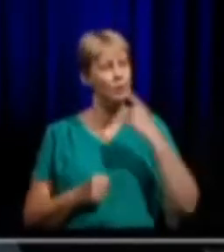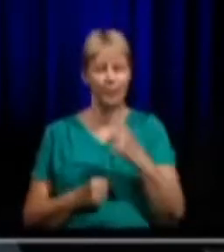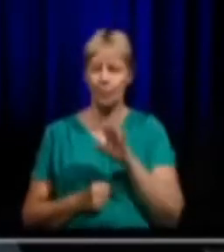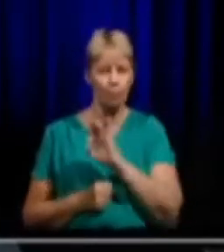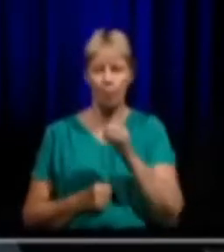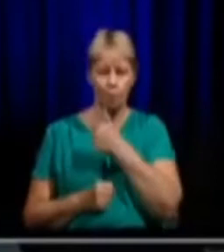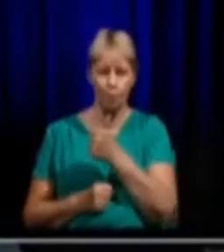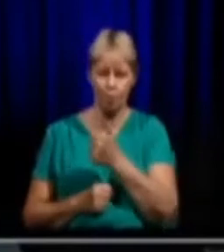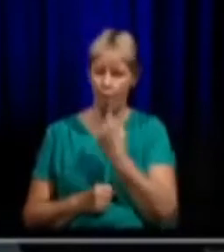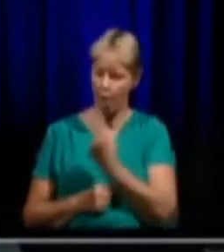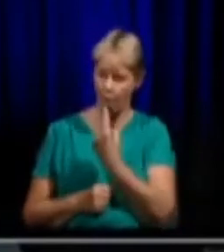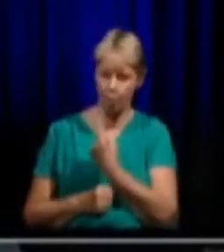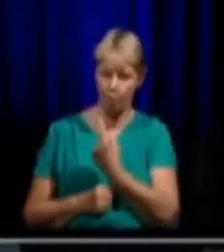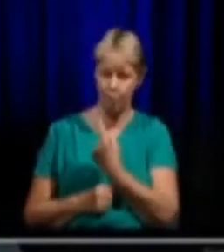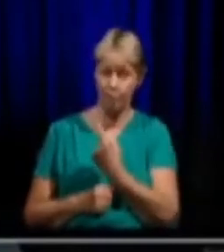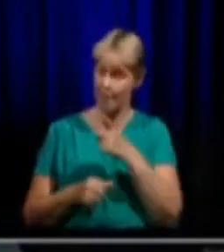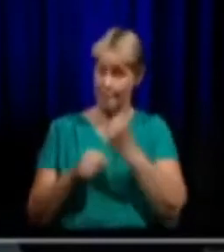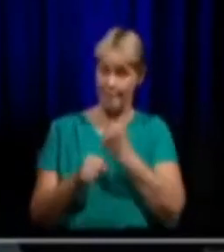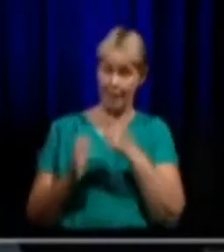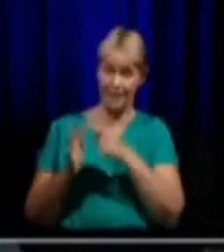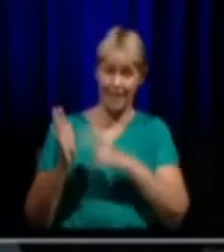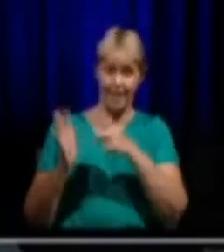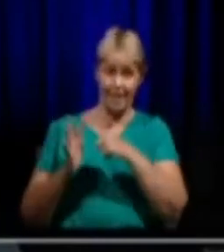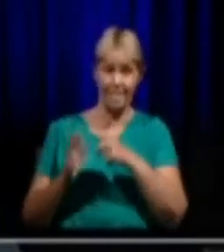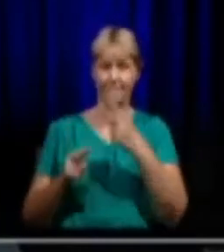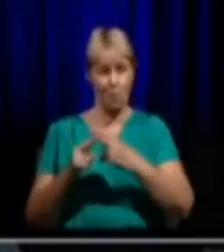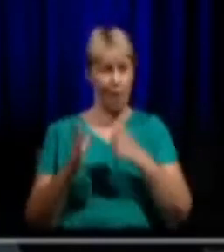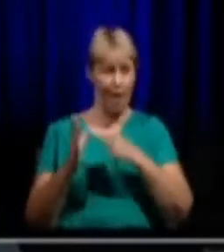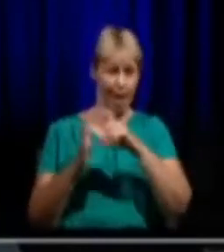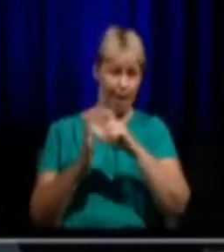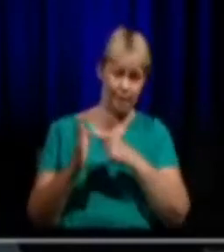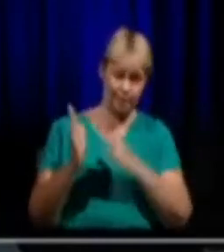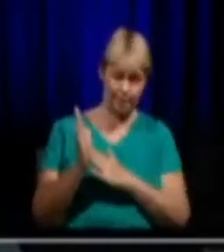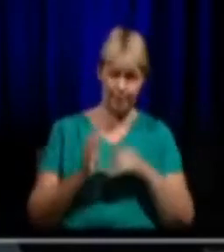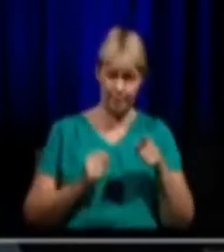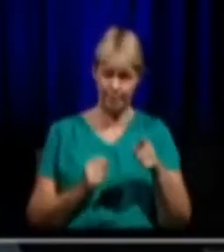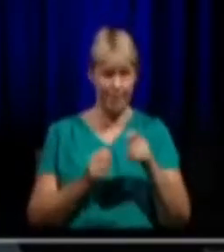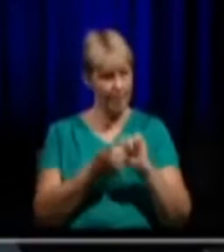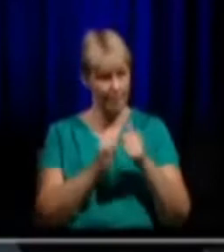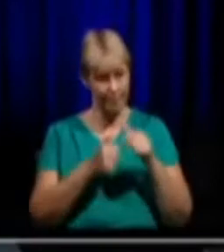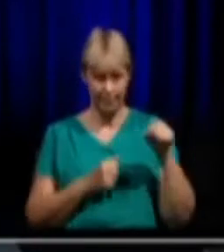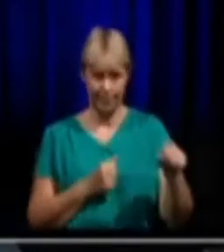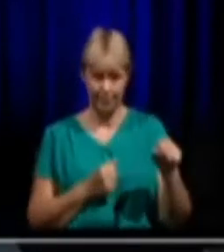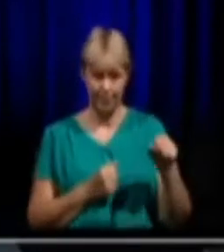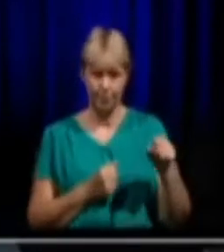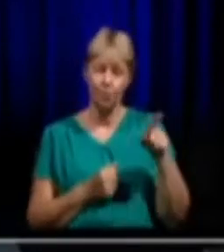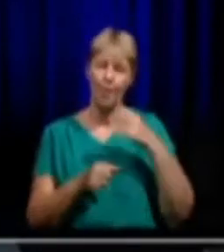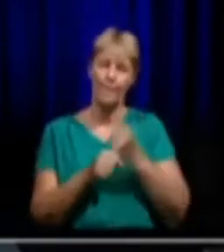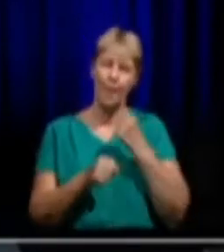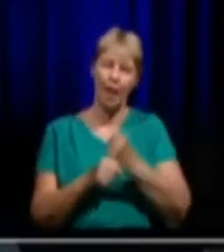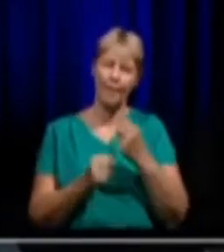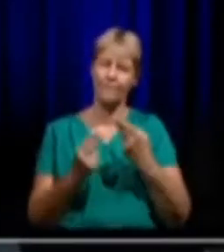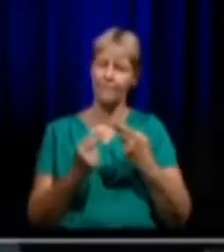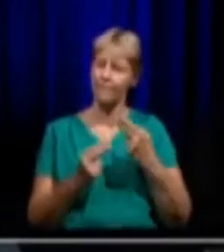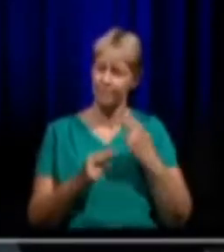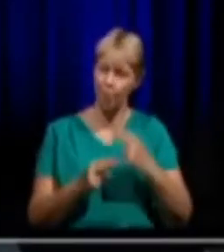to be alone. So he made Eve for Adam. So they had company for each other. You are made to be in community. Jesus,